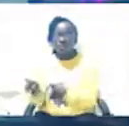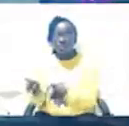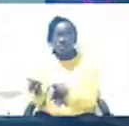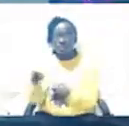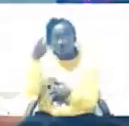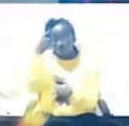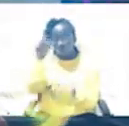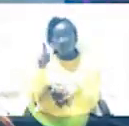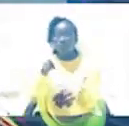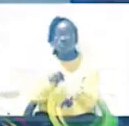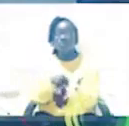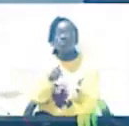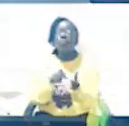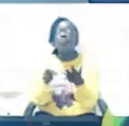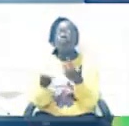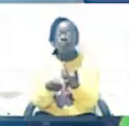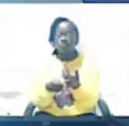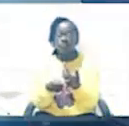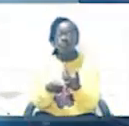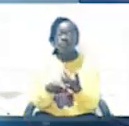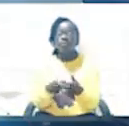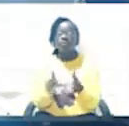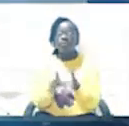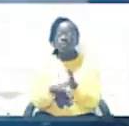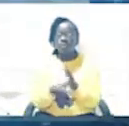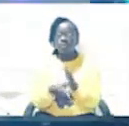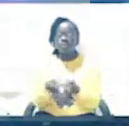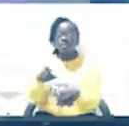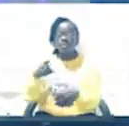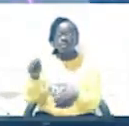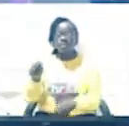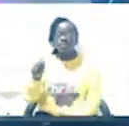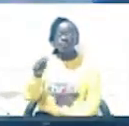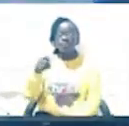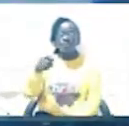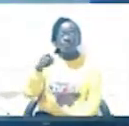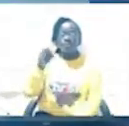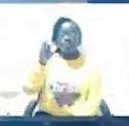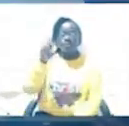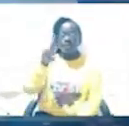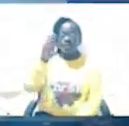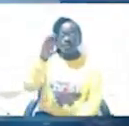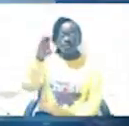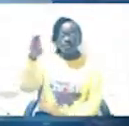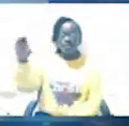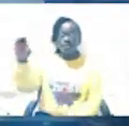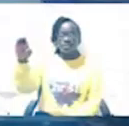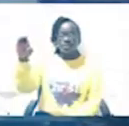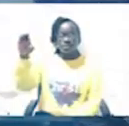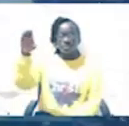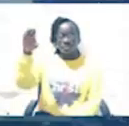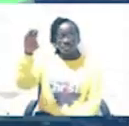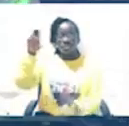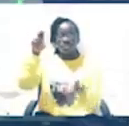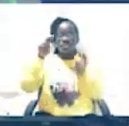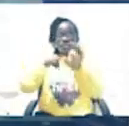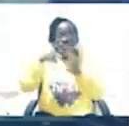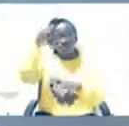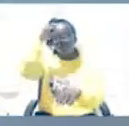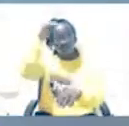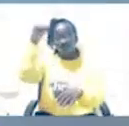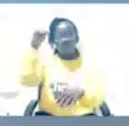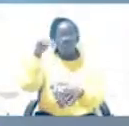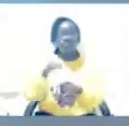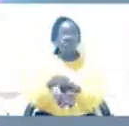ICC chairman, Apostle Yao Eje Kwati, asked me, ICC chairman, Osman Fo Yao Eje